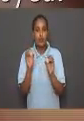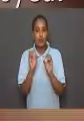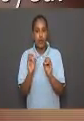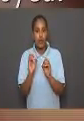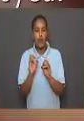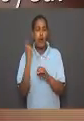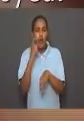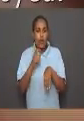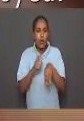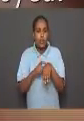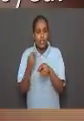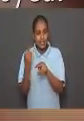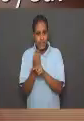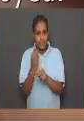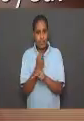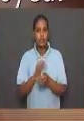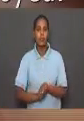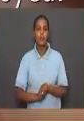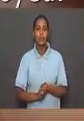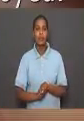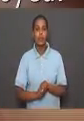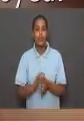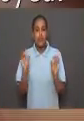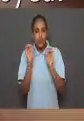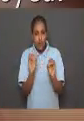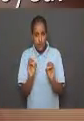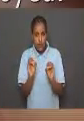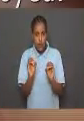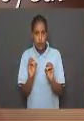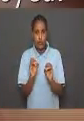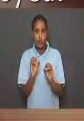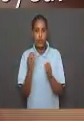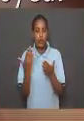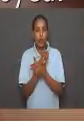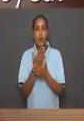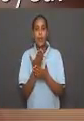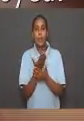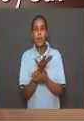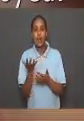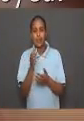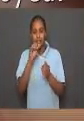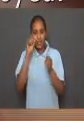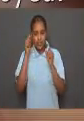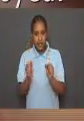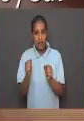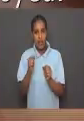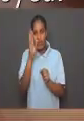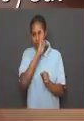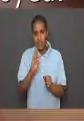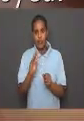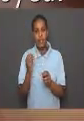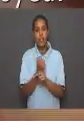has always existed, and that no new matter can ever be